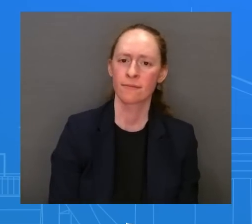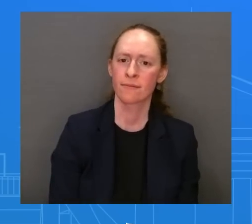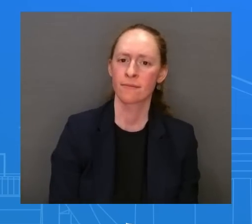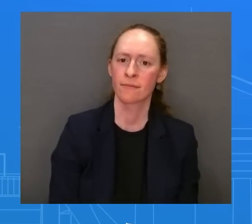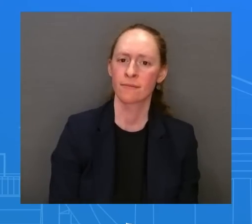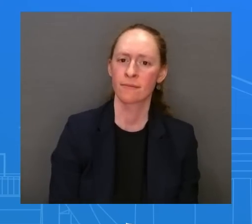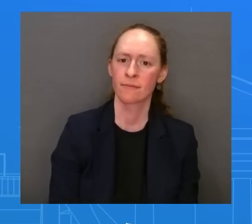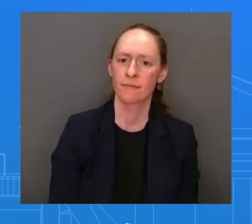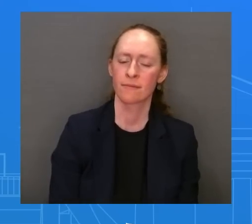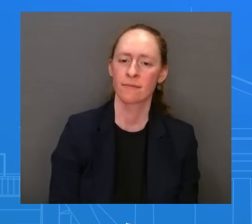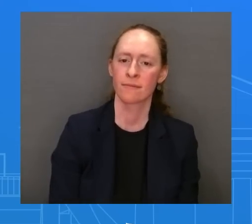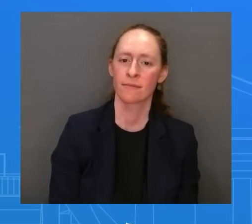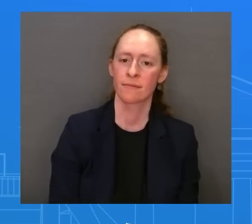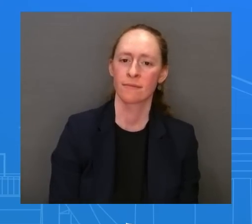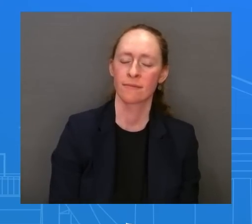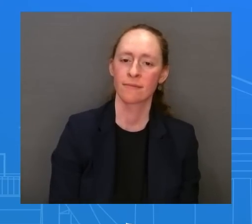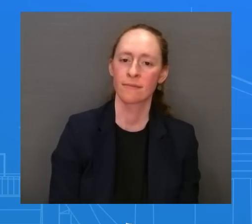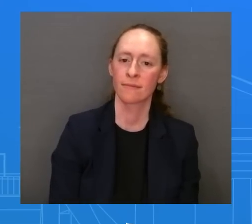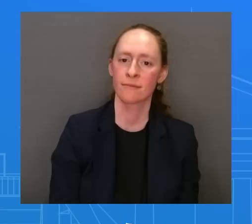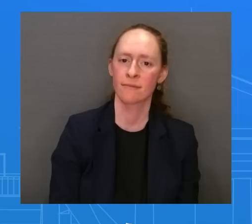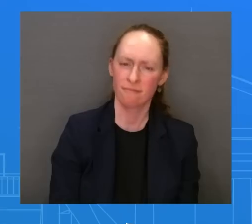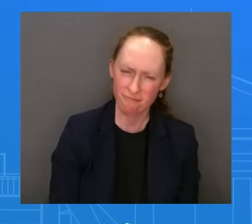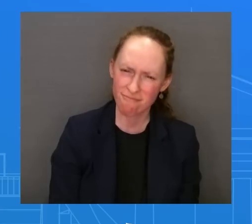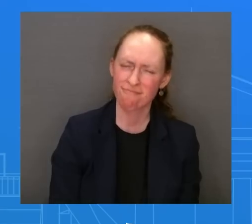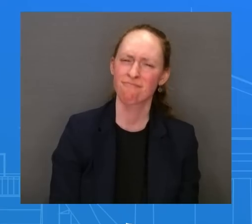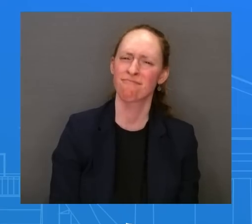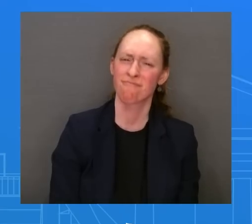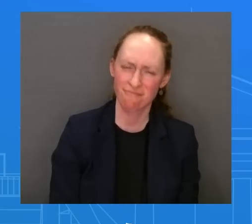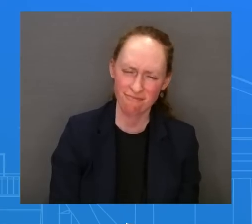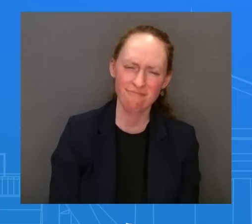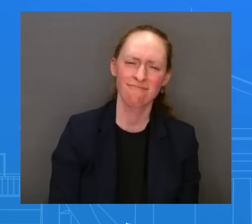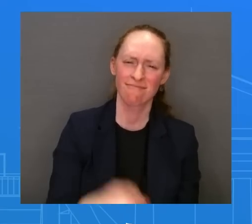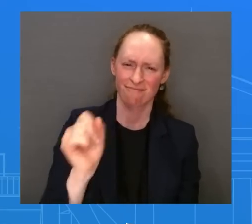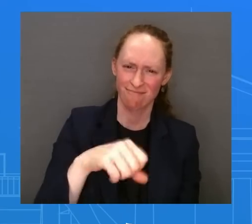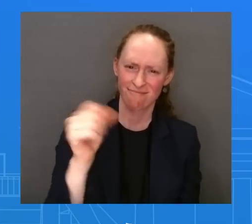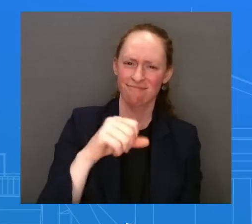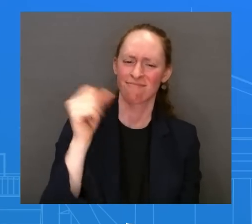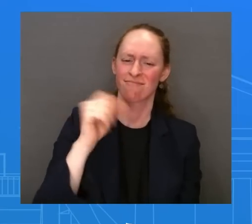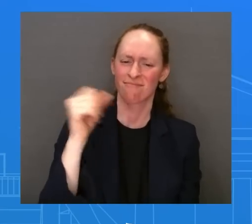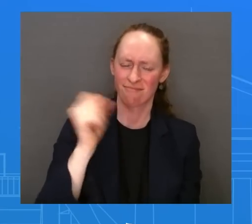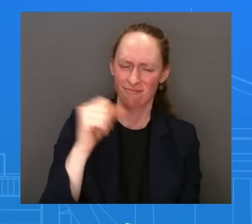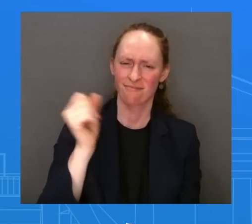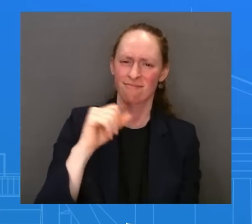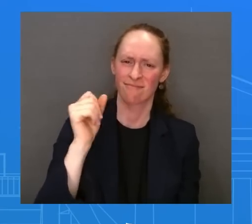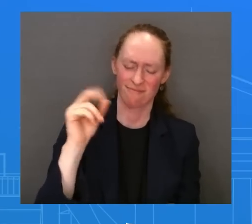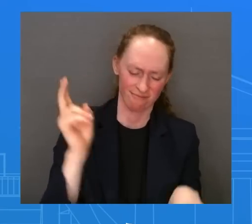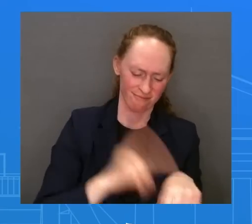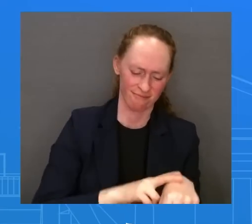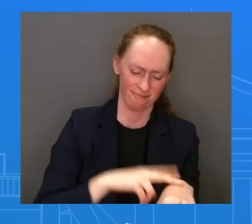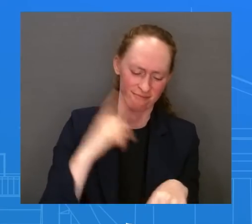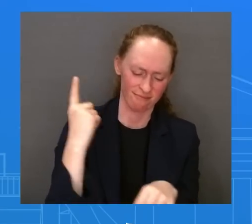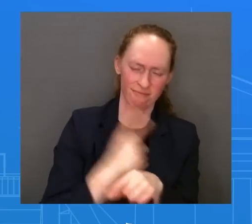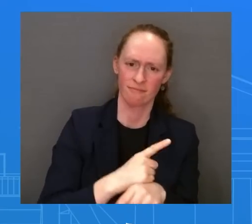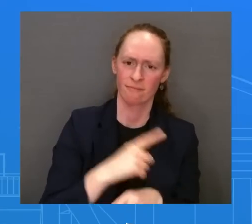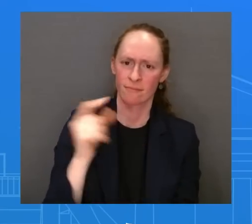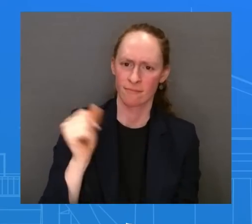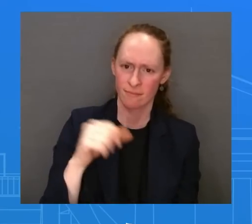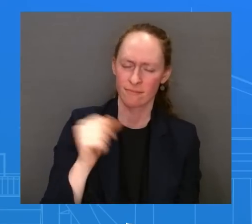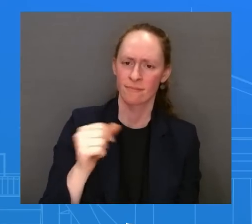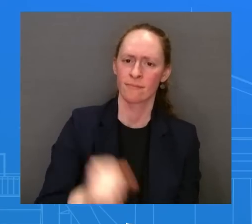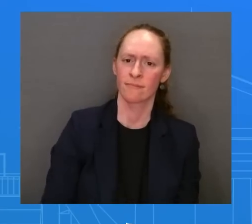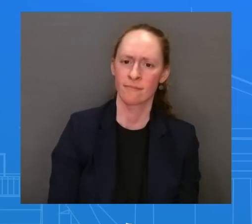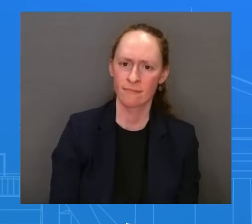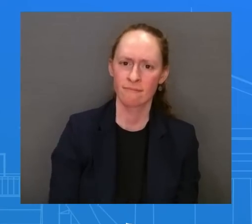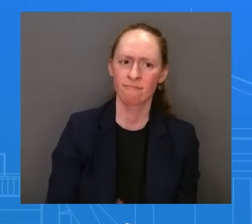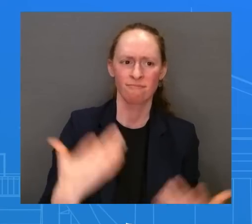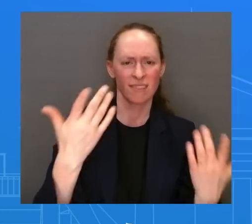condemn that violence of course we have and you're right people should be able to to worship freely and safely and we still stand